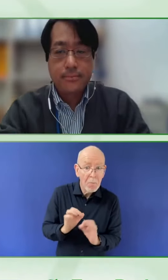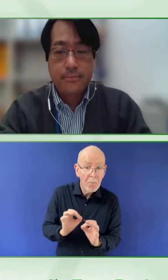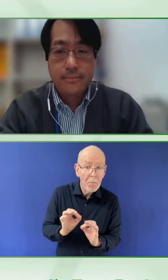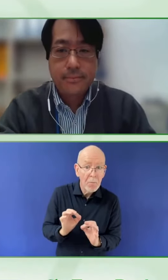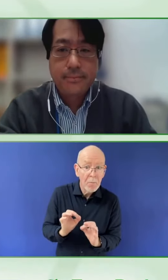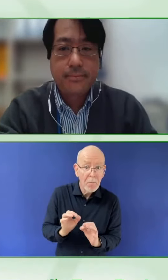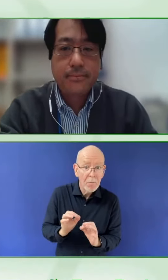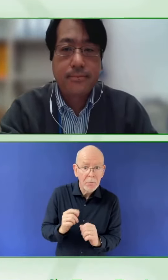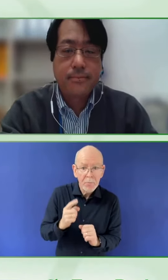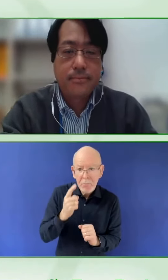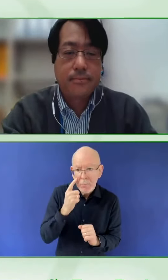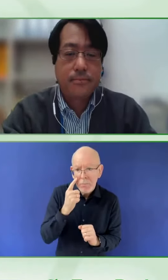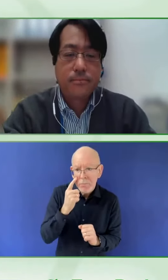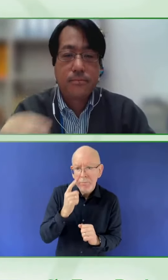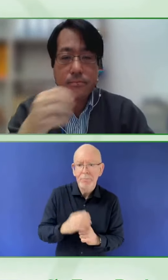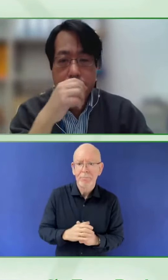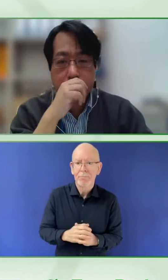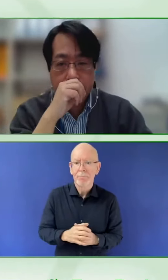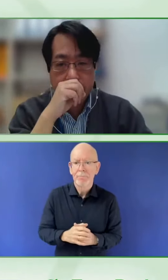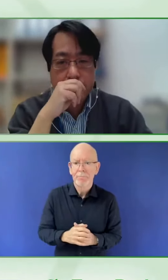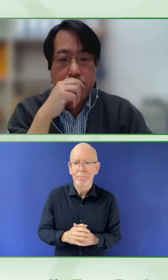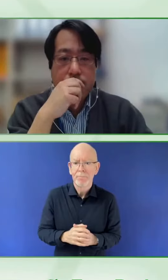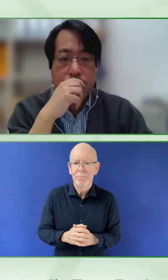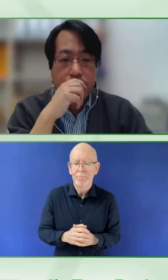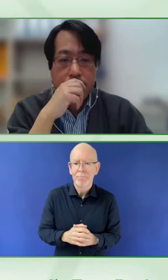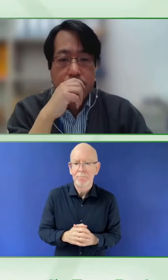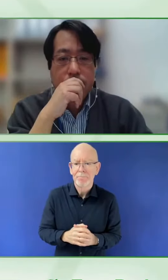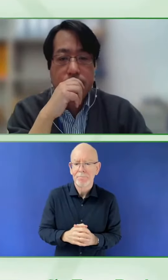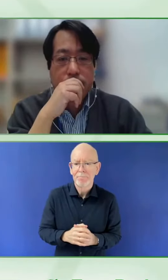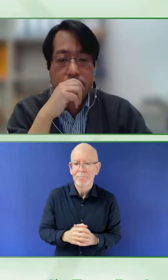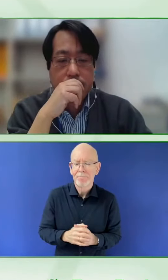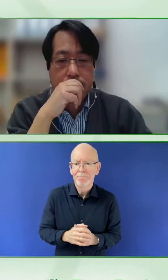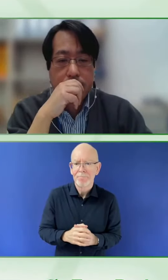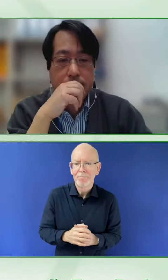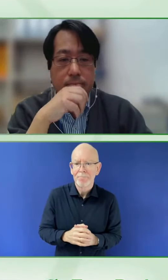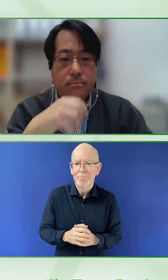The fun of playing games helped me relieve stress.